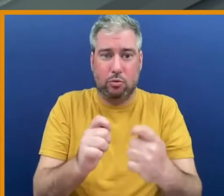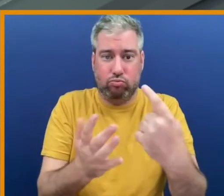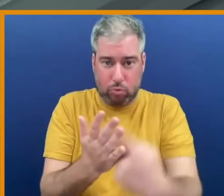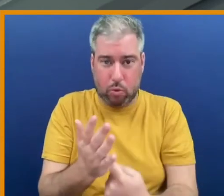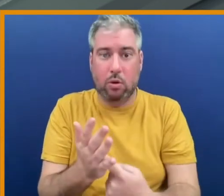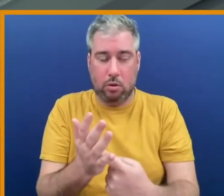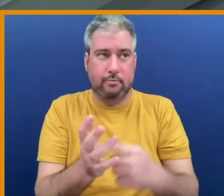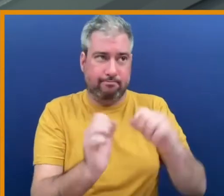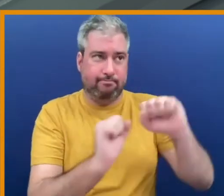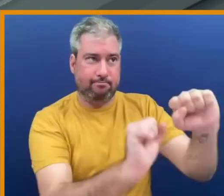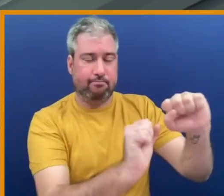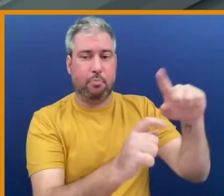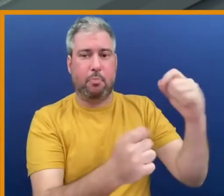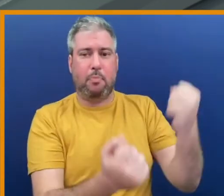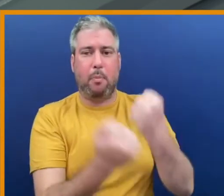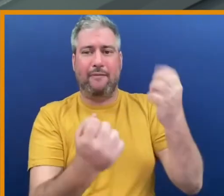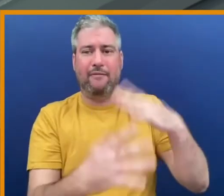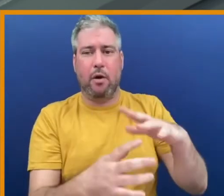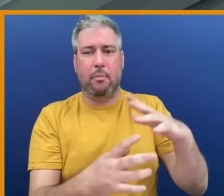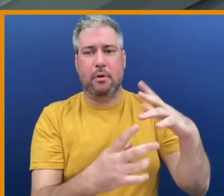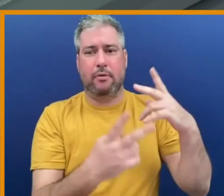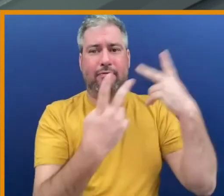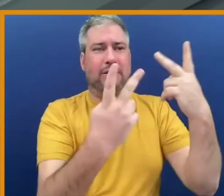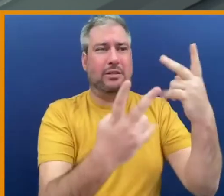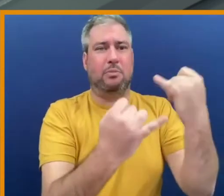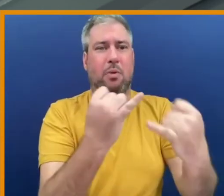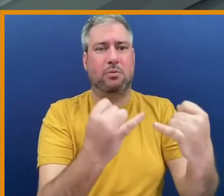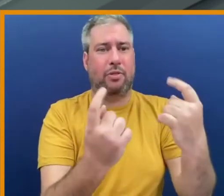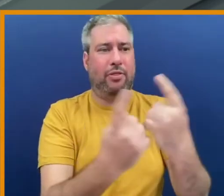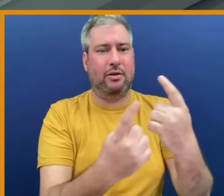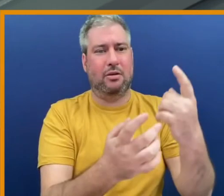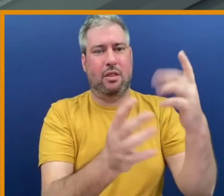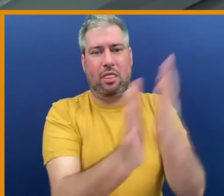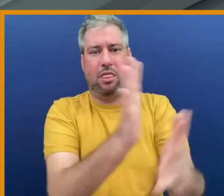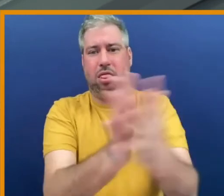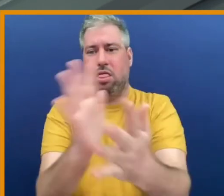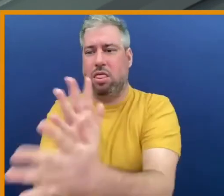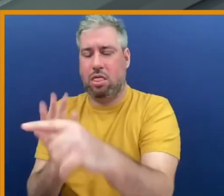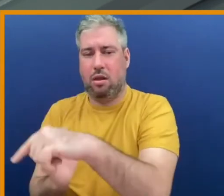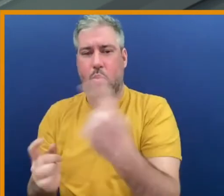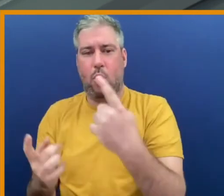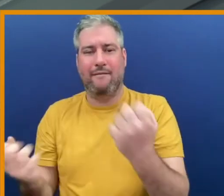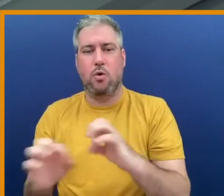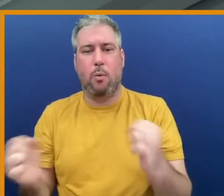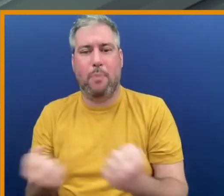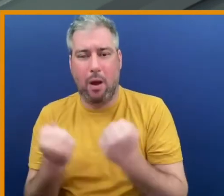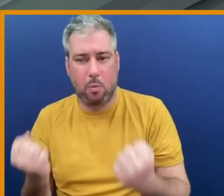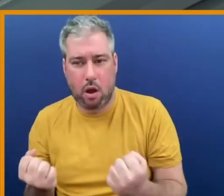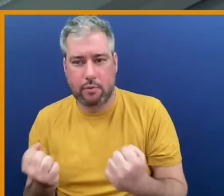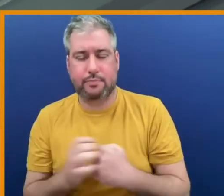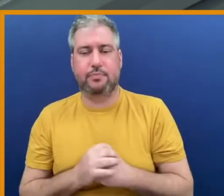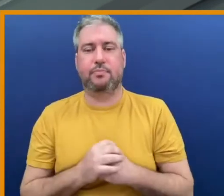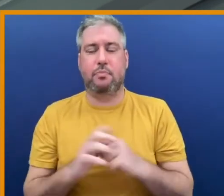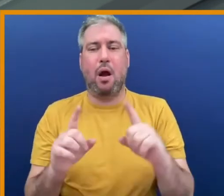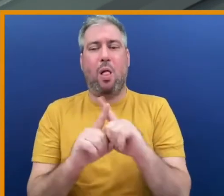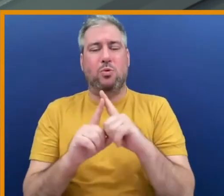on those who do not have power. But we also need to think, as we tackle this, about inarticulate power, the power that